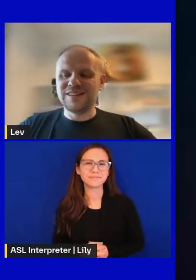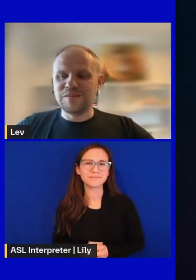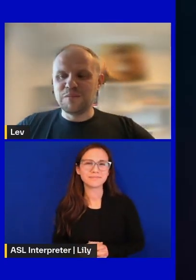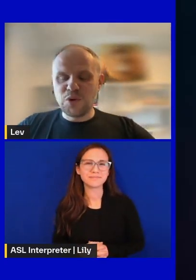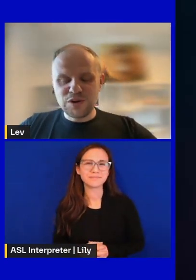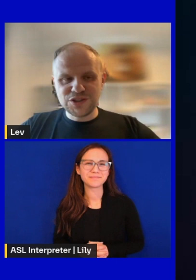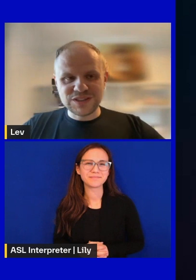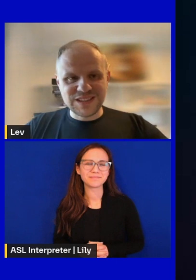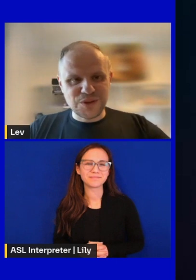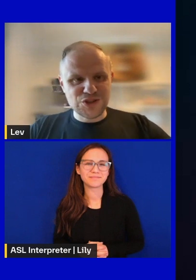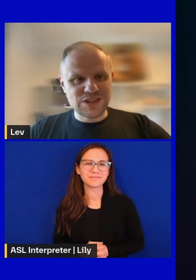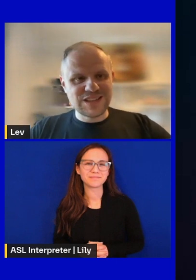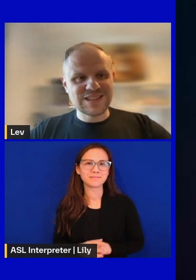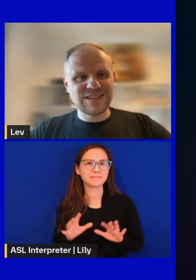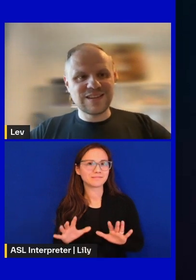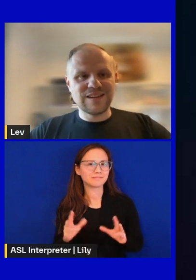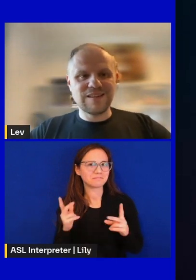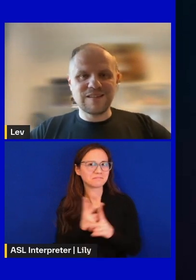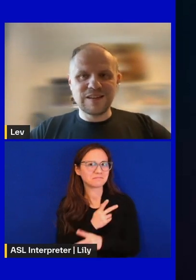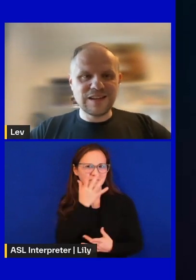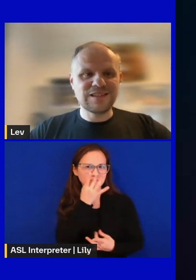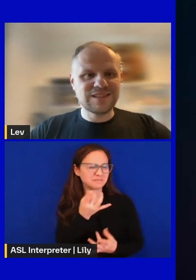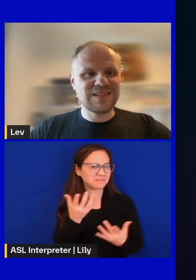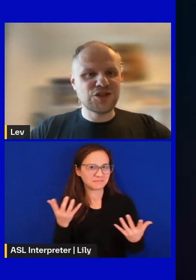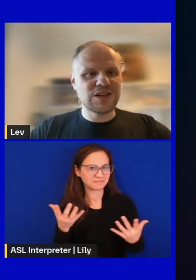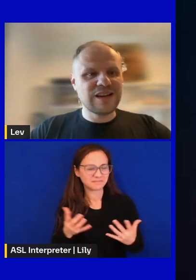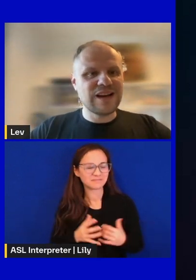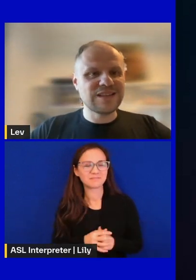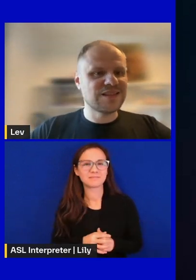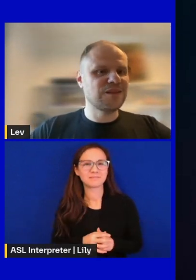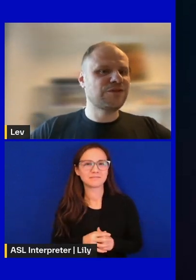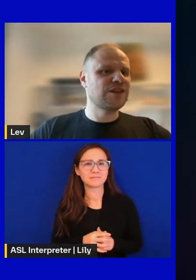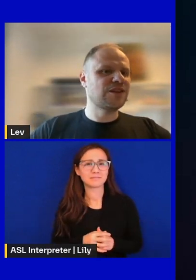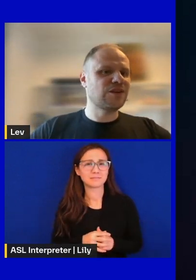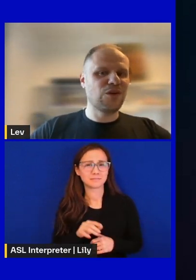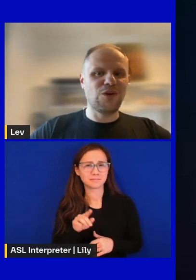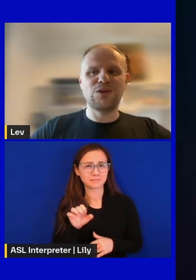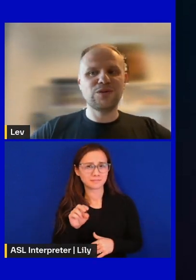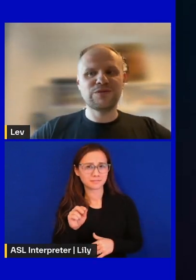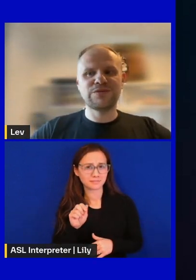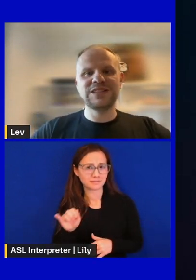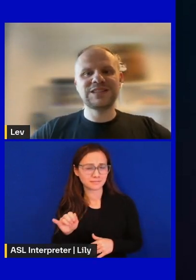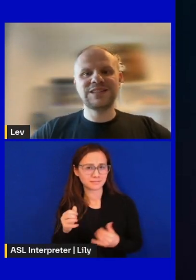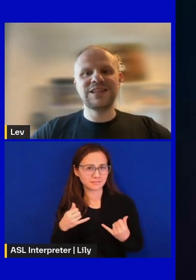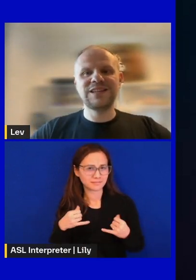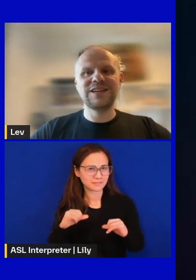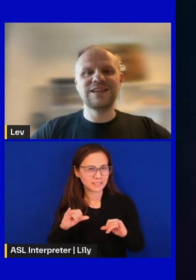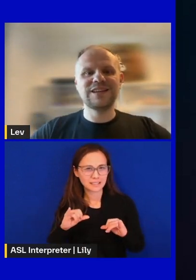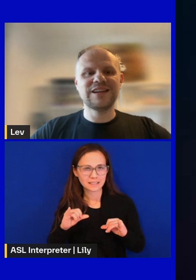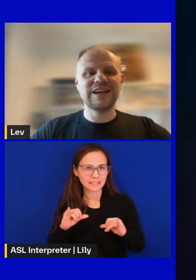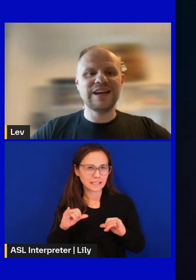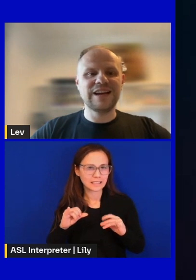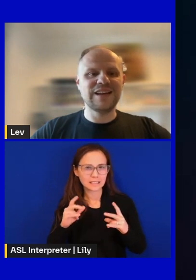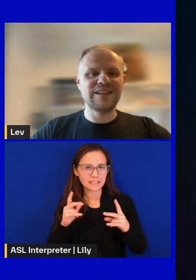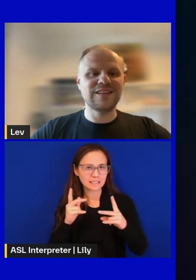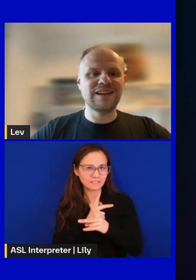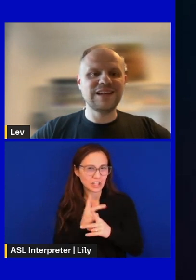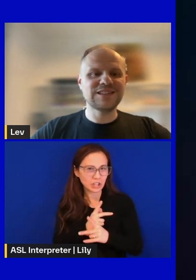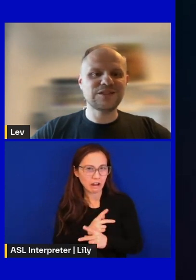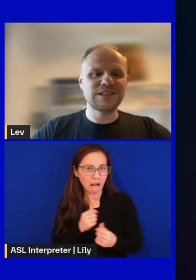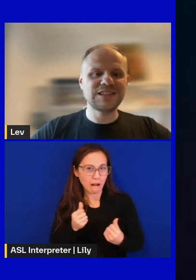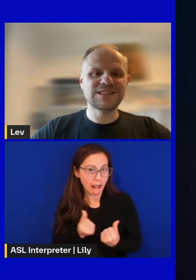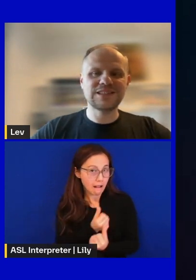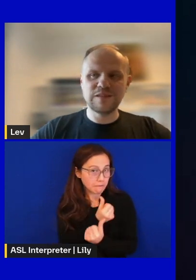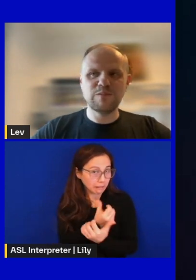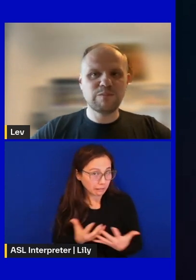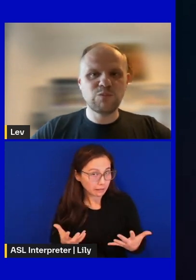Now, the more interesting question is, can't GenAI still figure all of this thing? And the